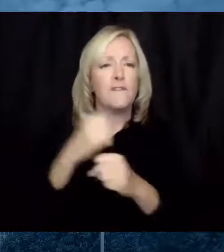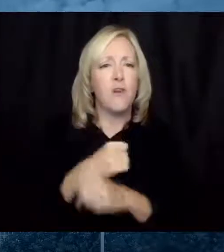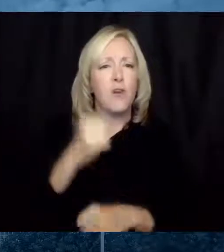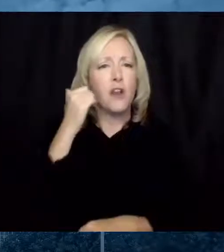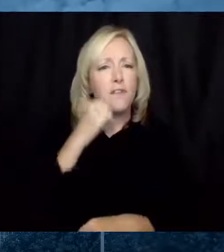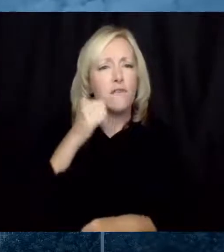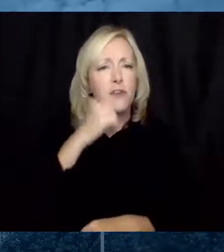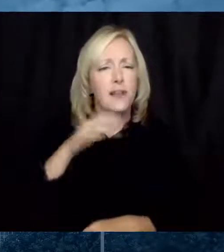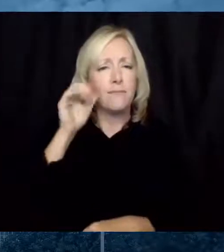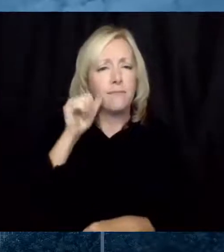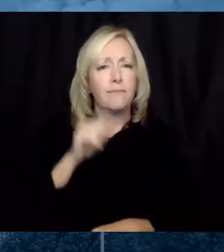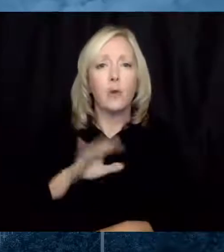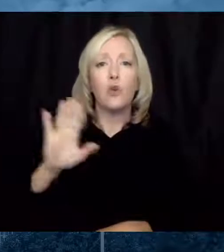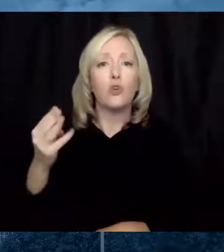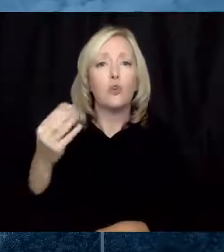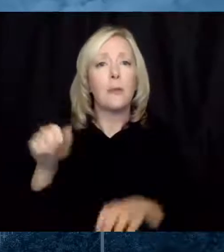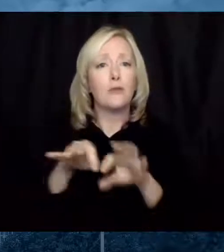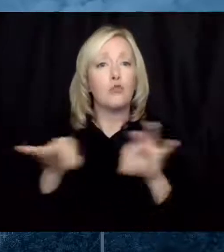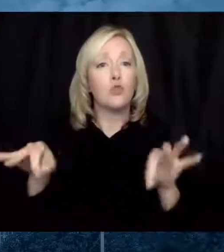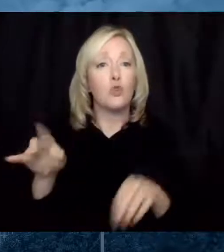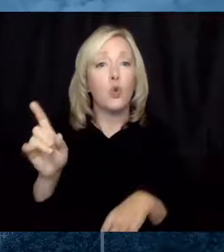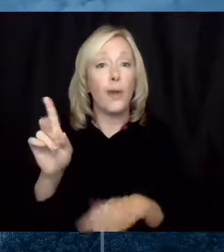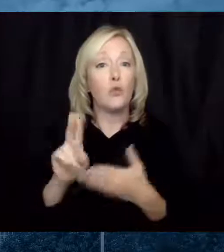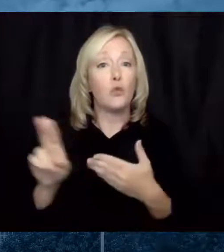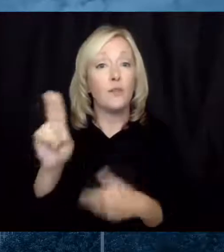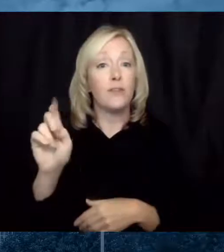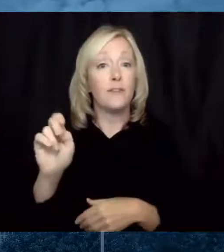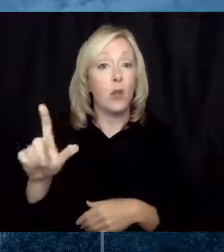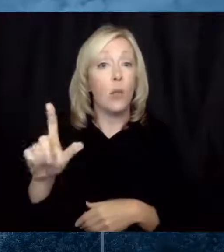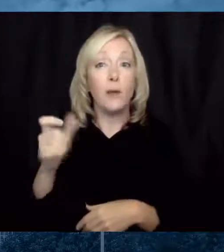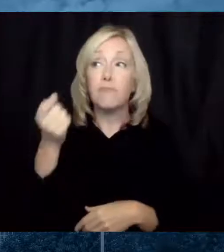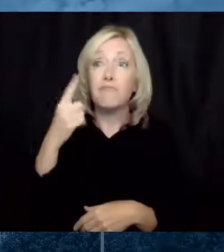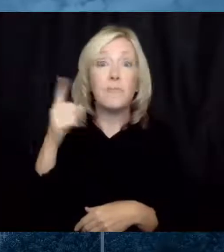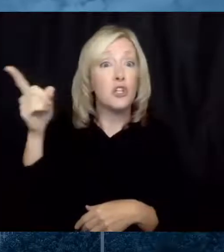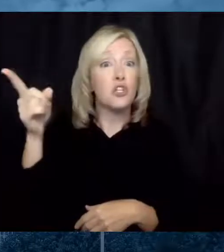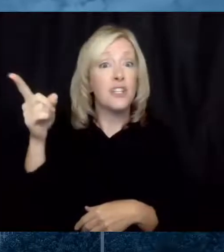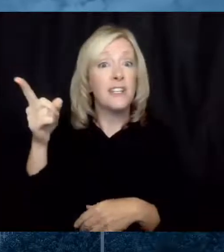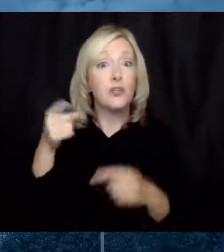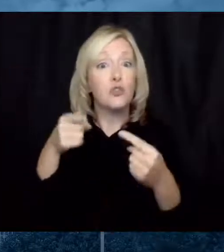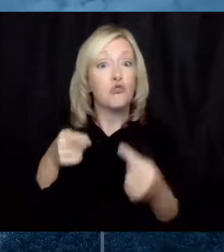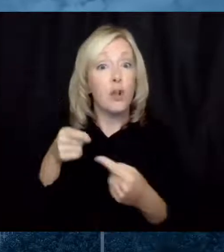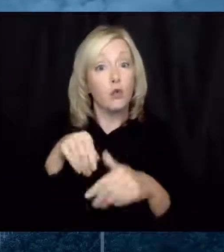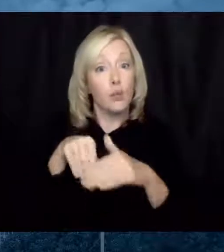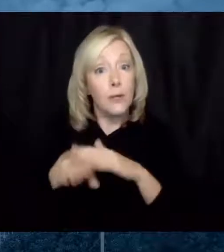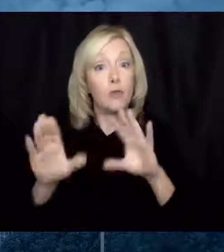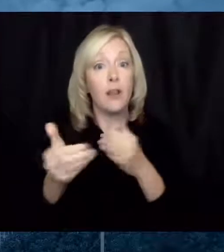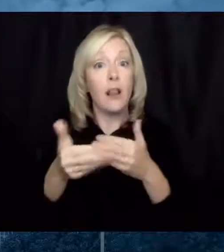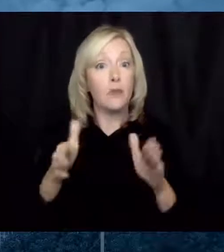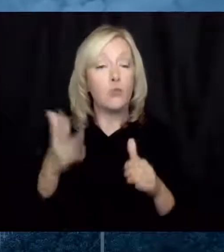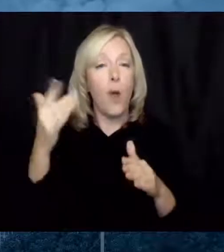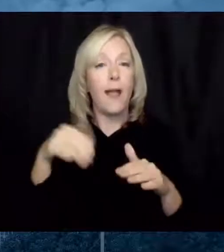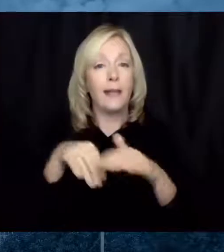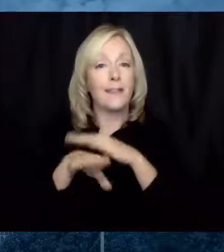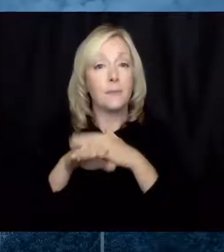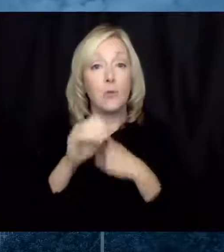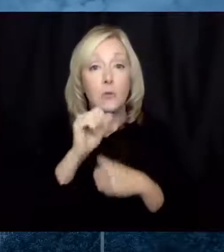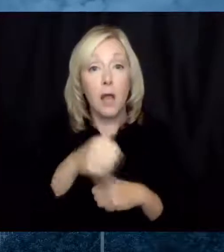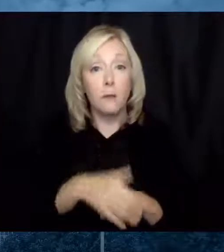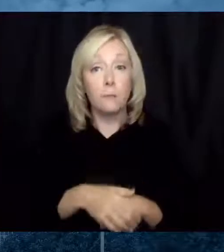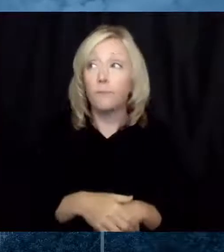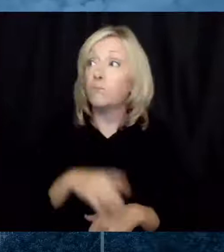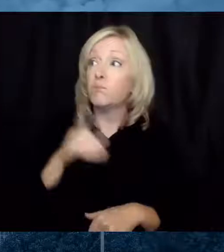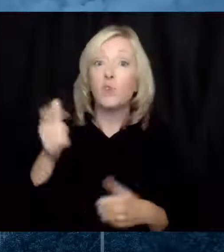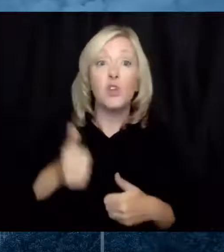Delaware, back when it was a challenge to get in the door of the classroom. She lived in her own home in the community and wasn't